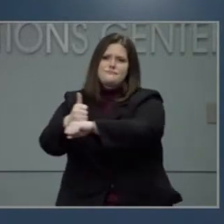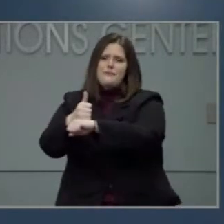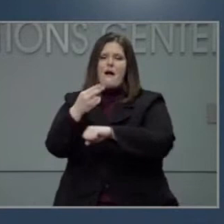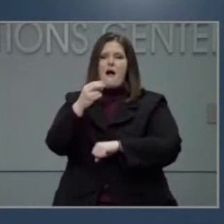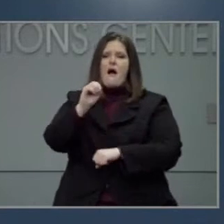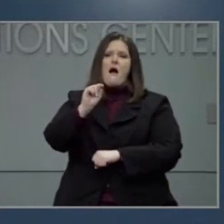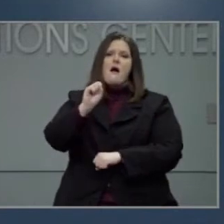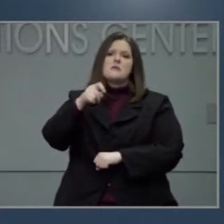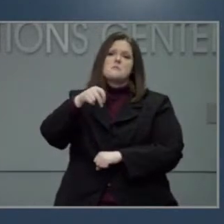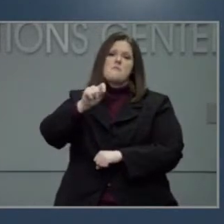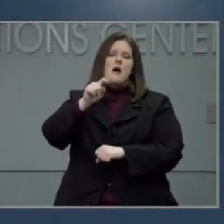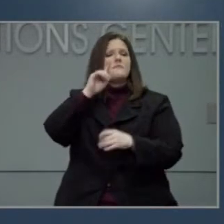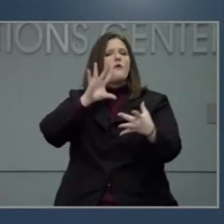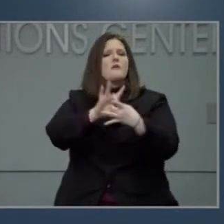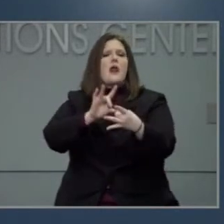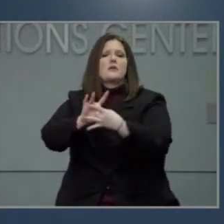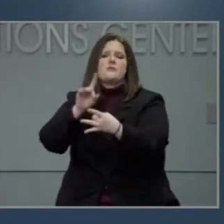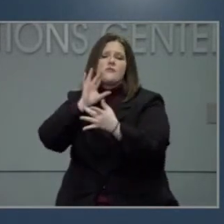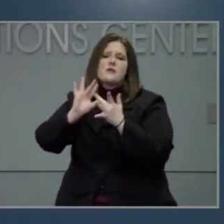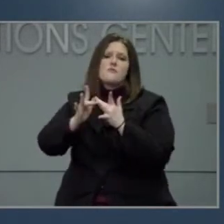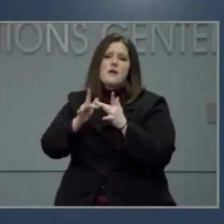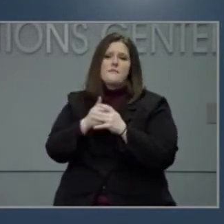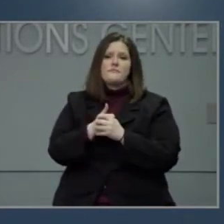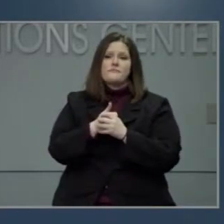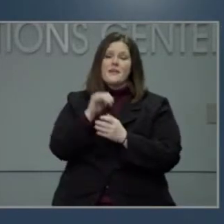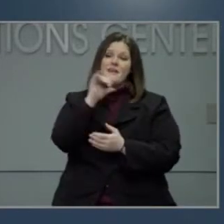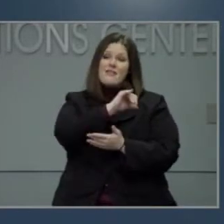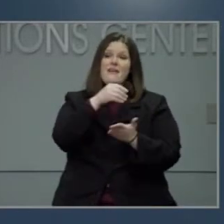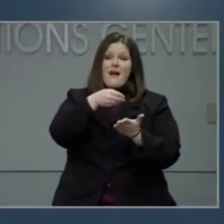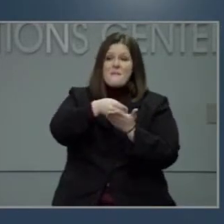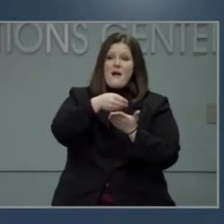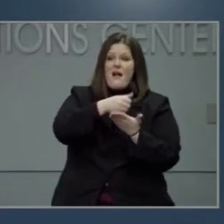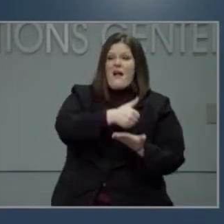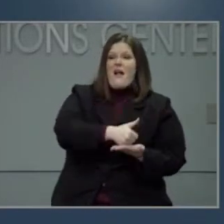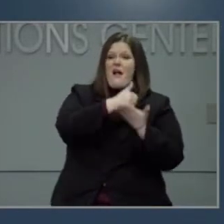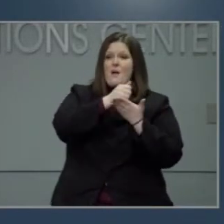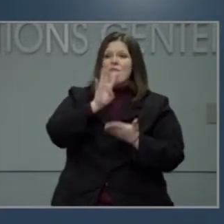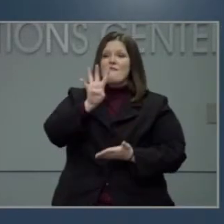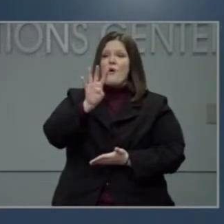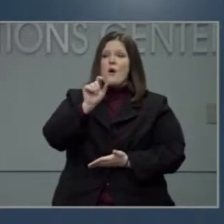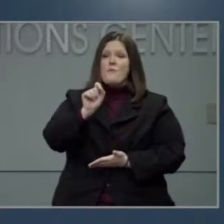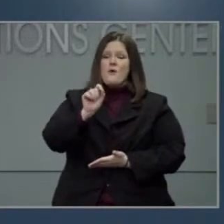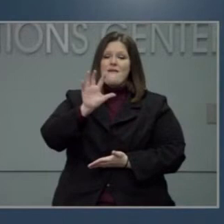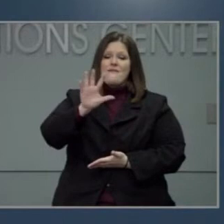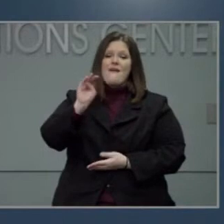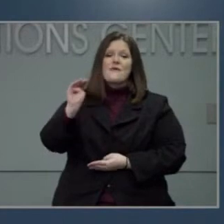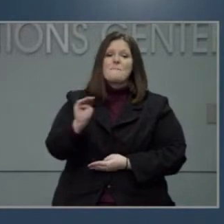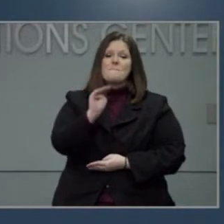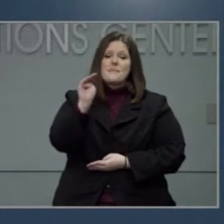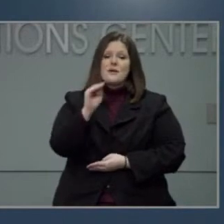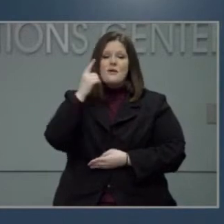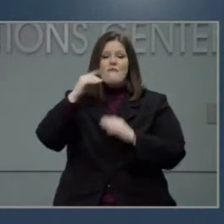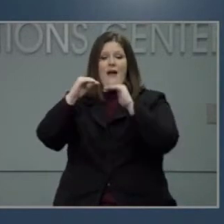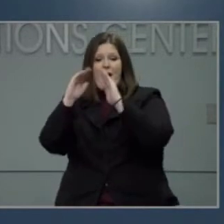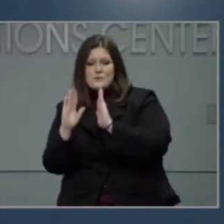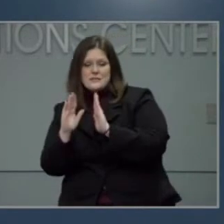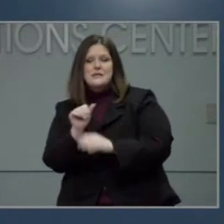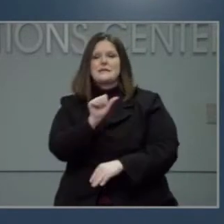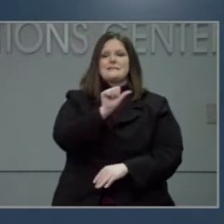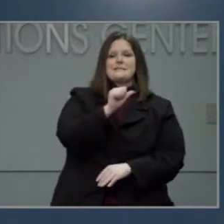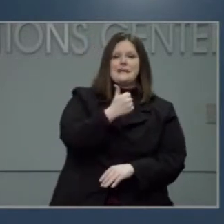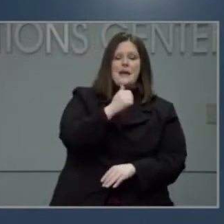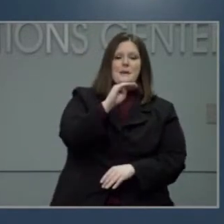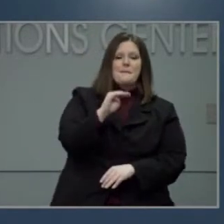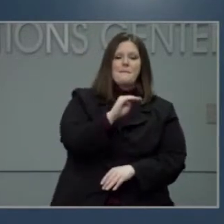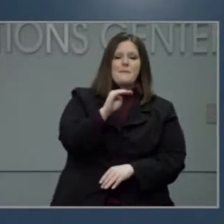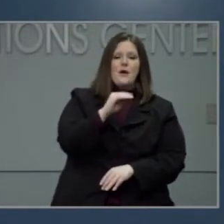$10 million to support food banks statewide and $4.5 million for housing assistance. Finally, in this area, the